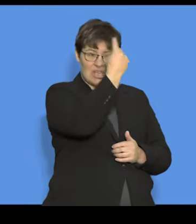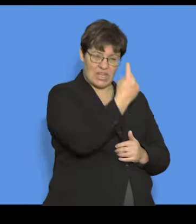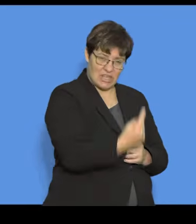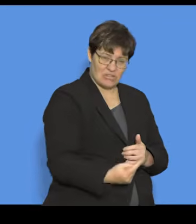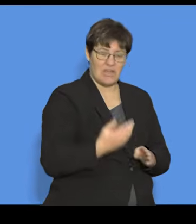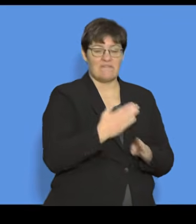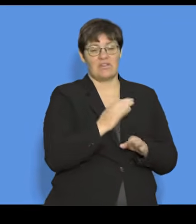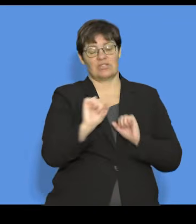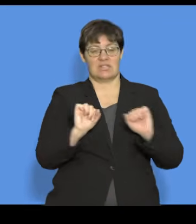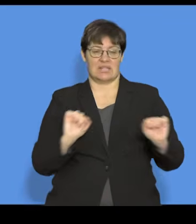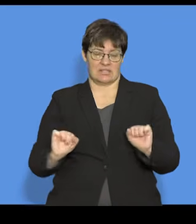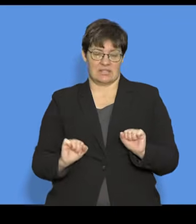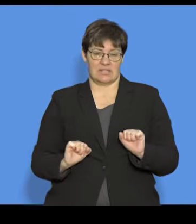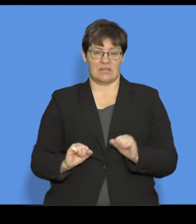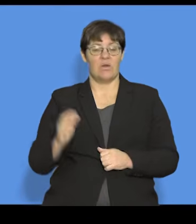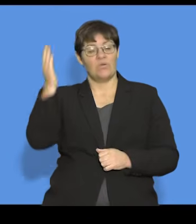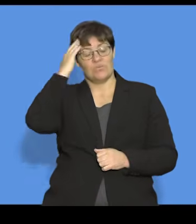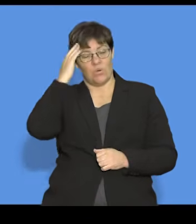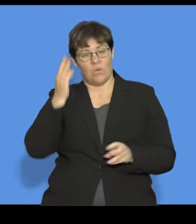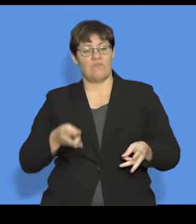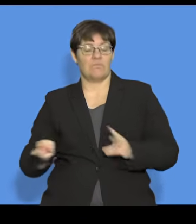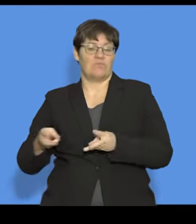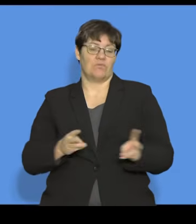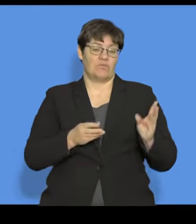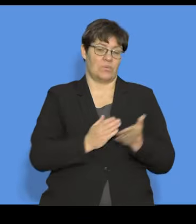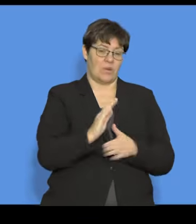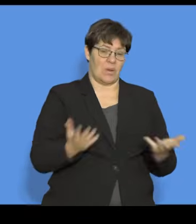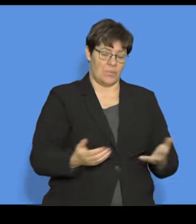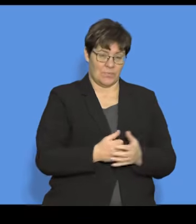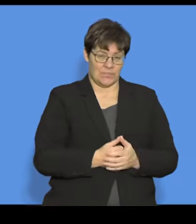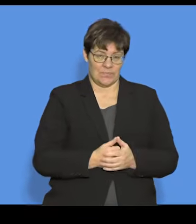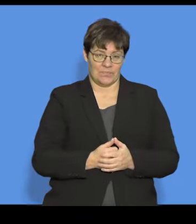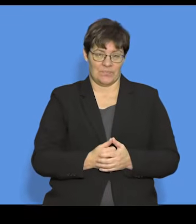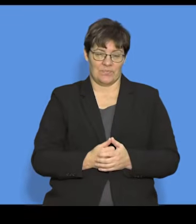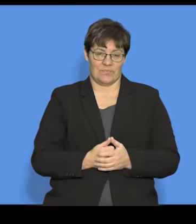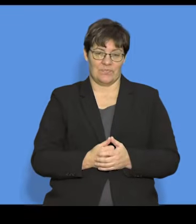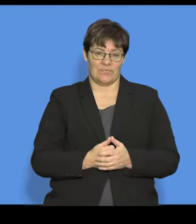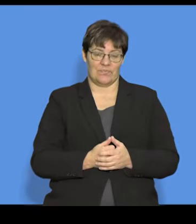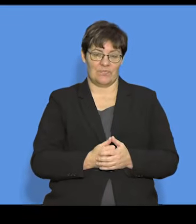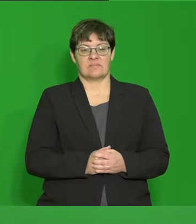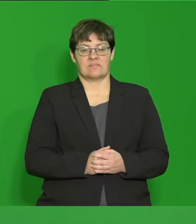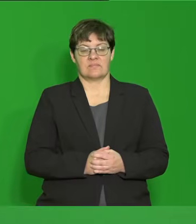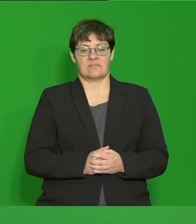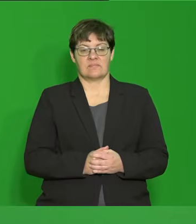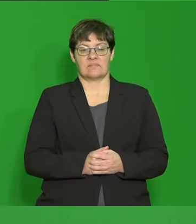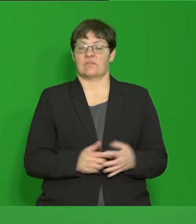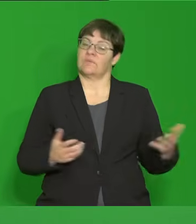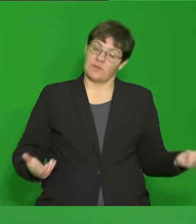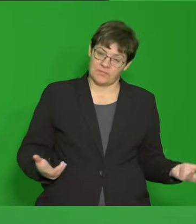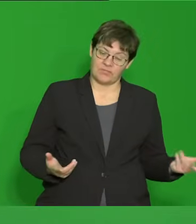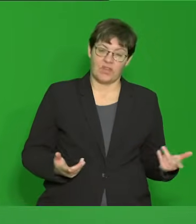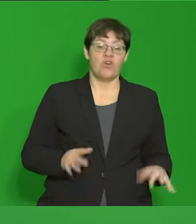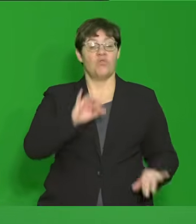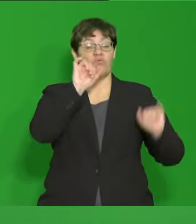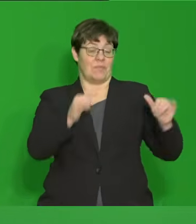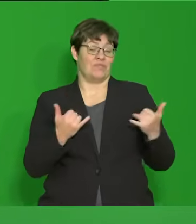organ and their function, and as well as to note the pathway that food moves through. Well guys, that's a wrap